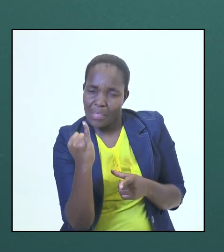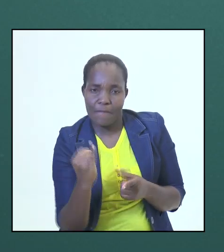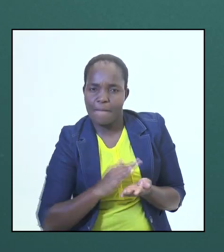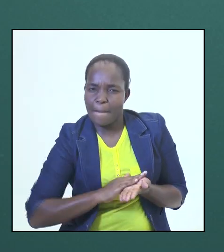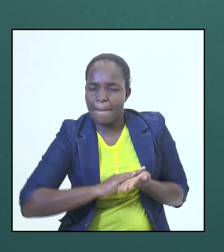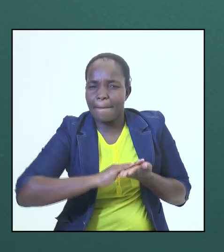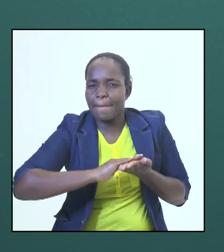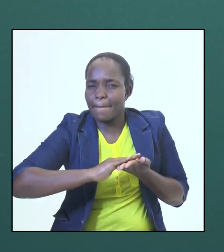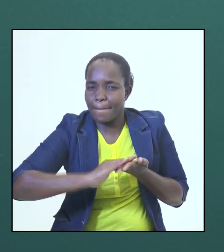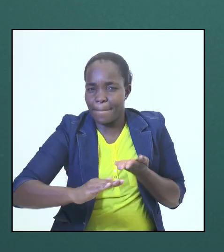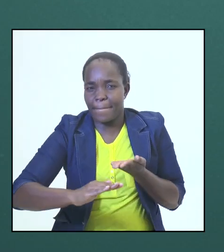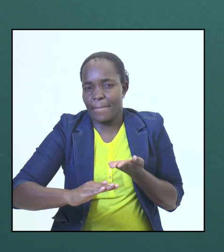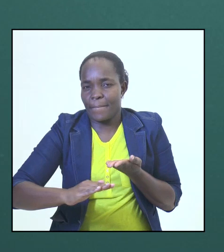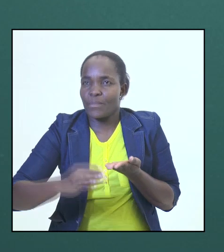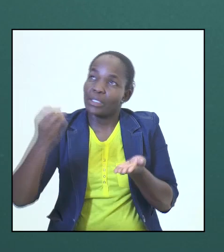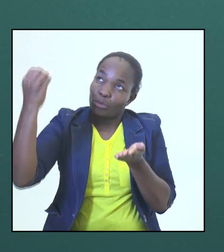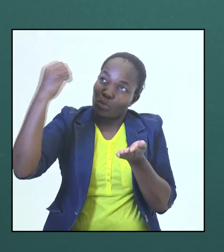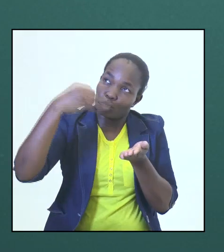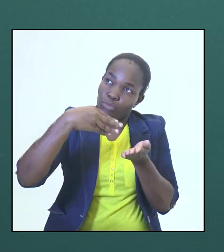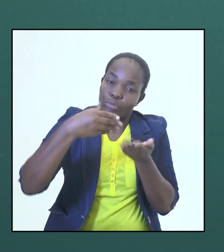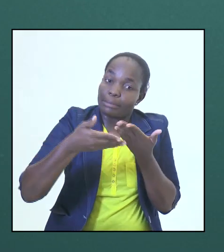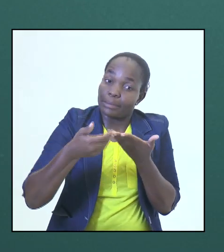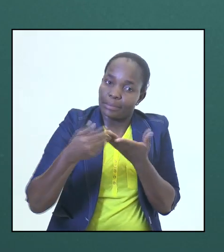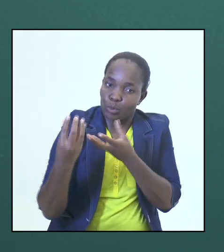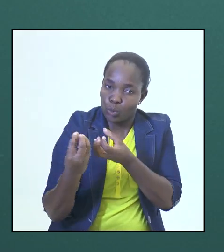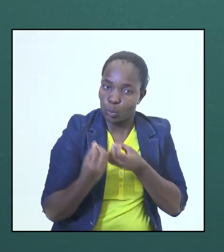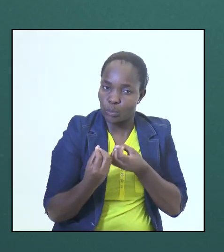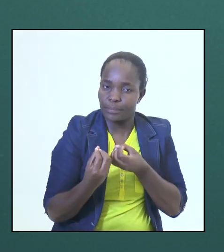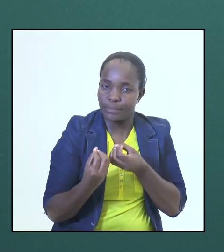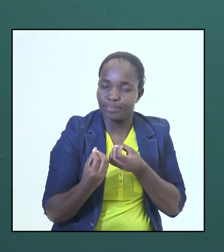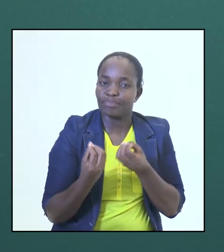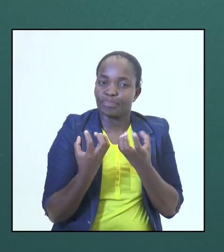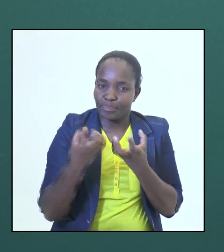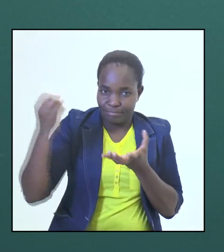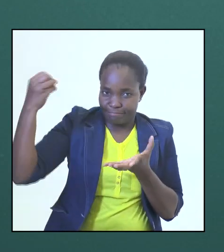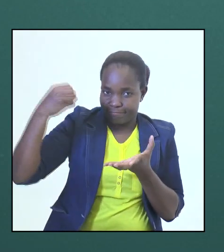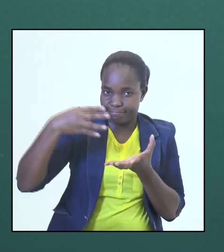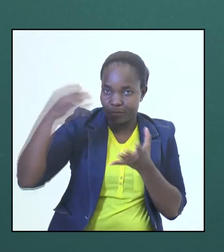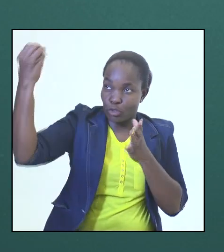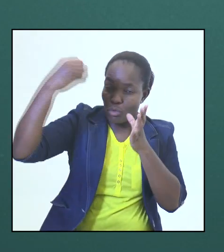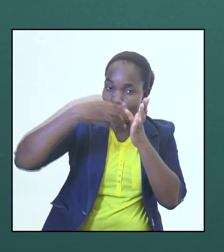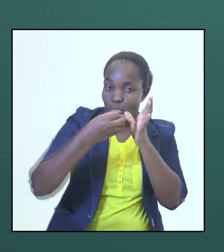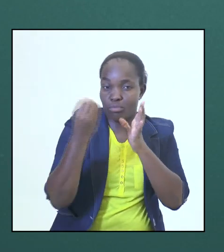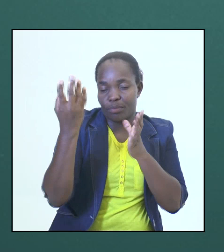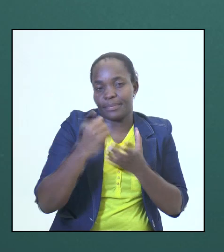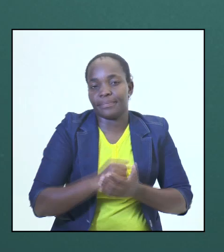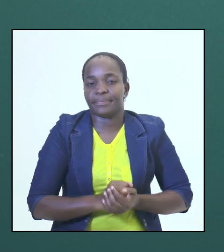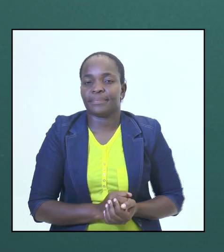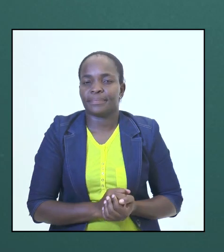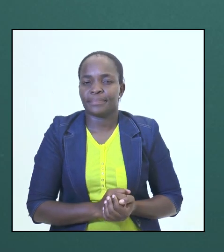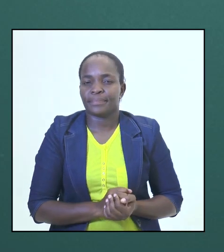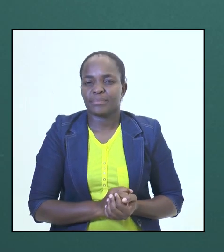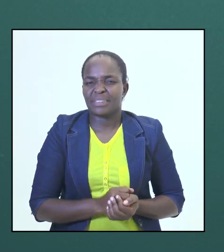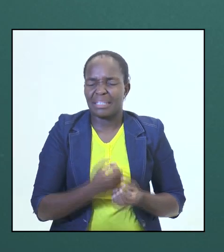maximize exposure to the sun. This is because it needs sunlight for photosynthesis. Leaves also have a network